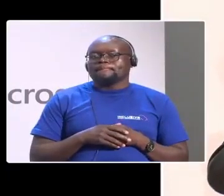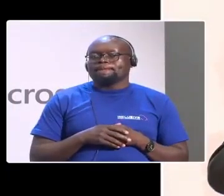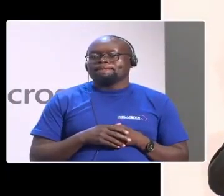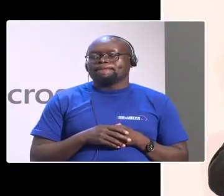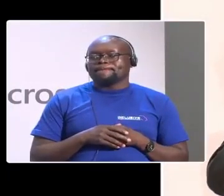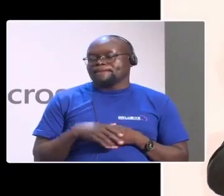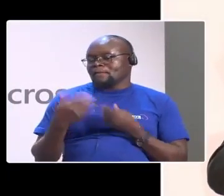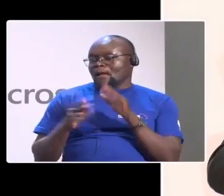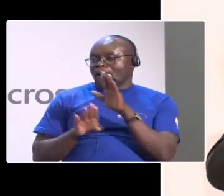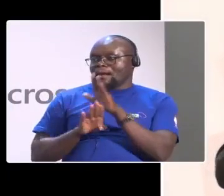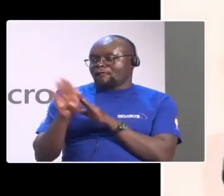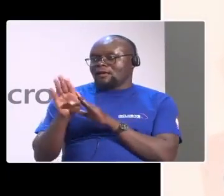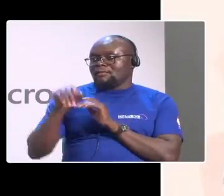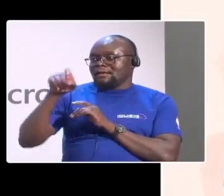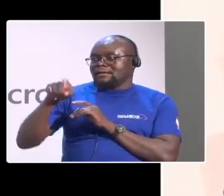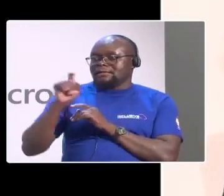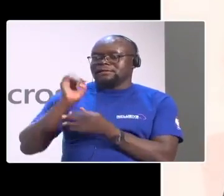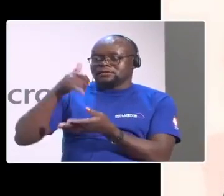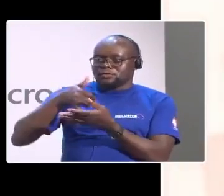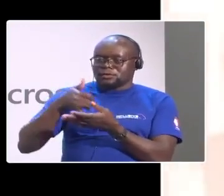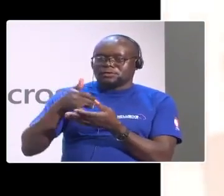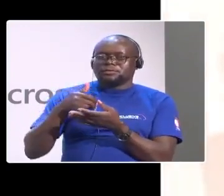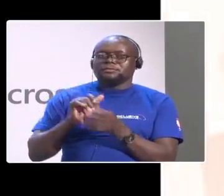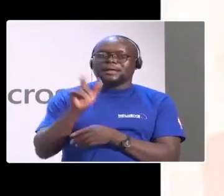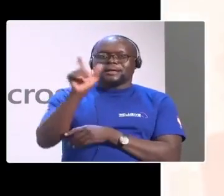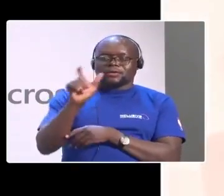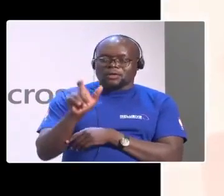are developed, that we include regional,